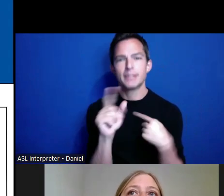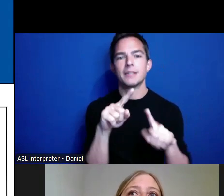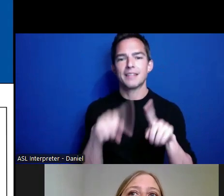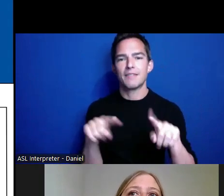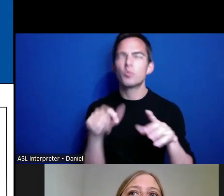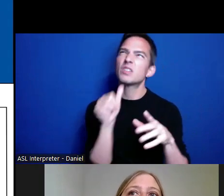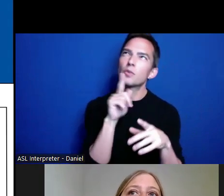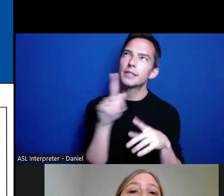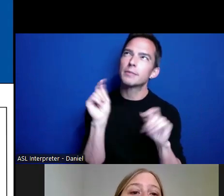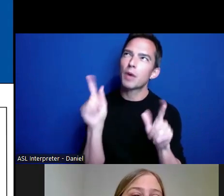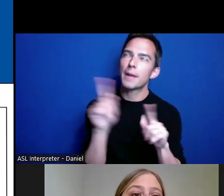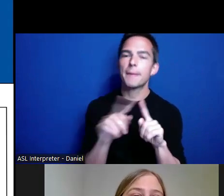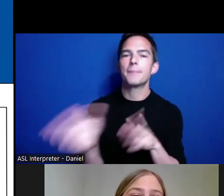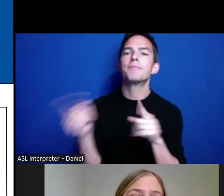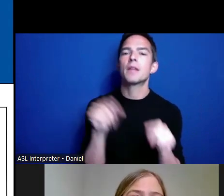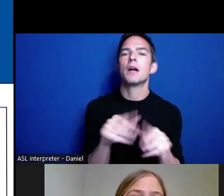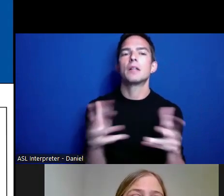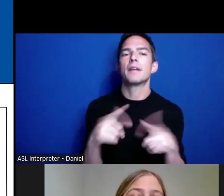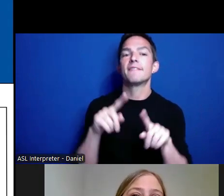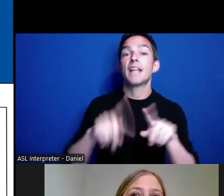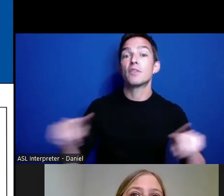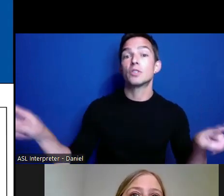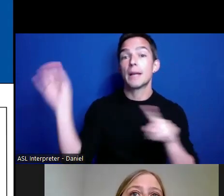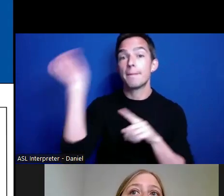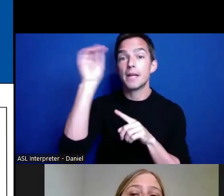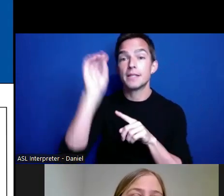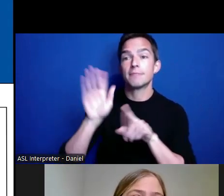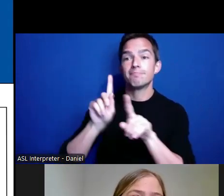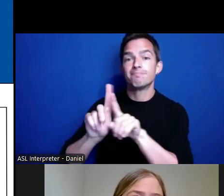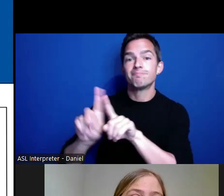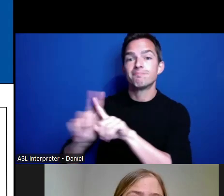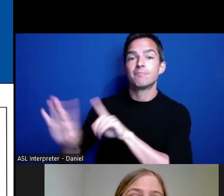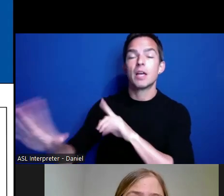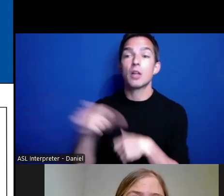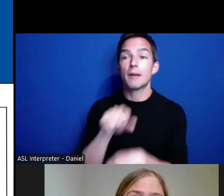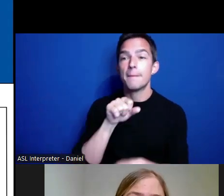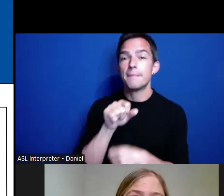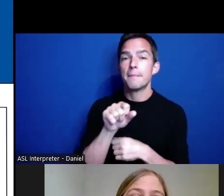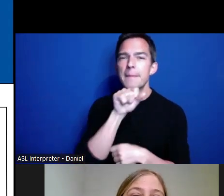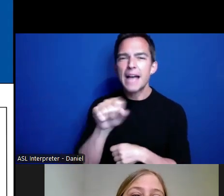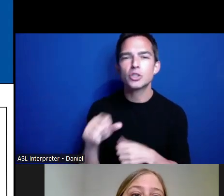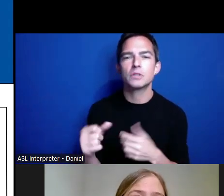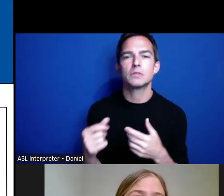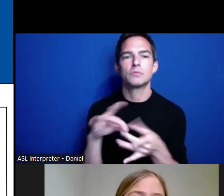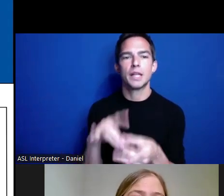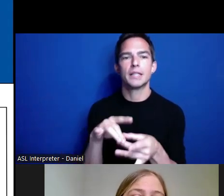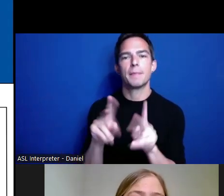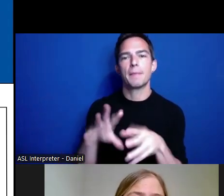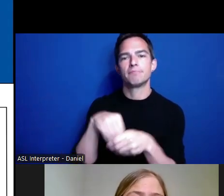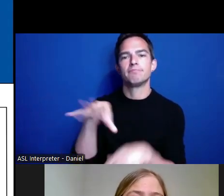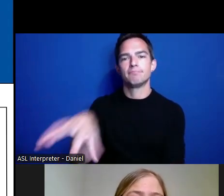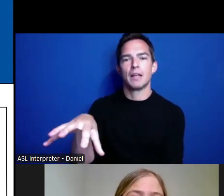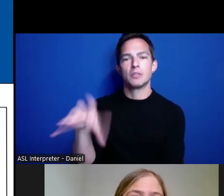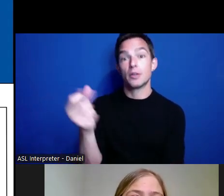surprised. There was a lot of diversity of opinion, and there was a lot of passion about people's perspectives here. And so I understand how